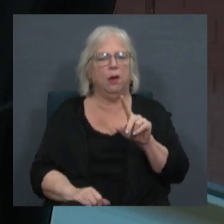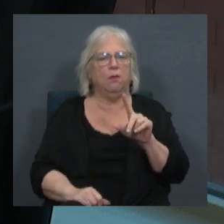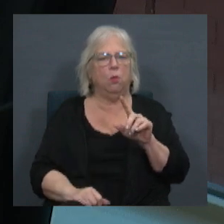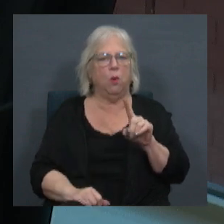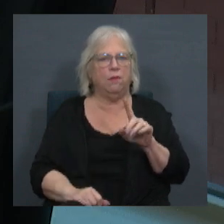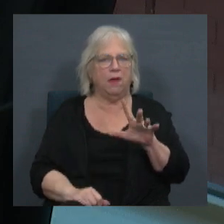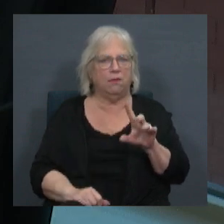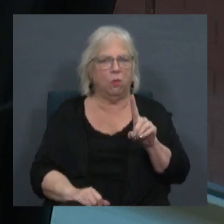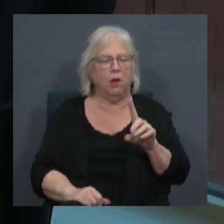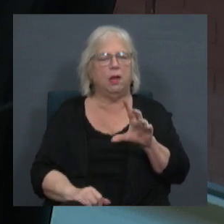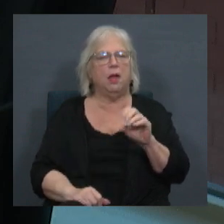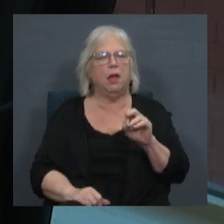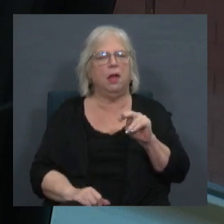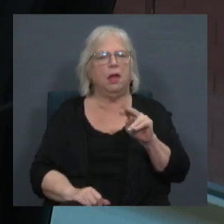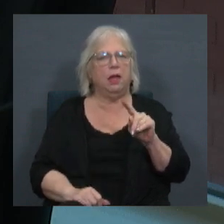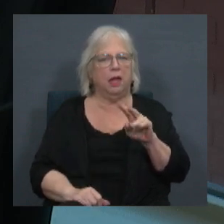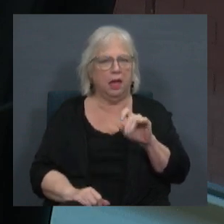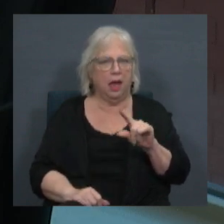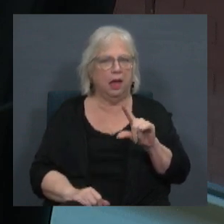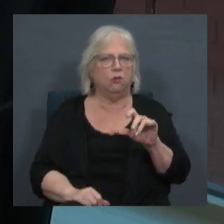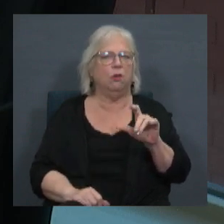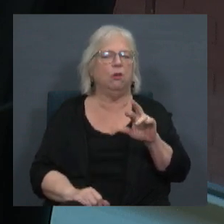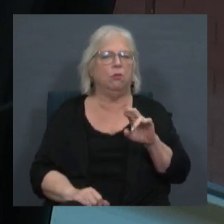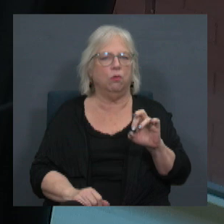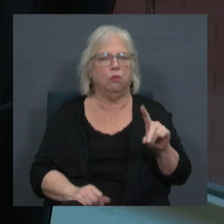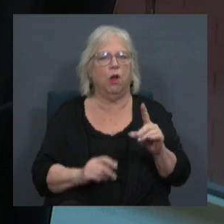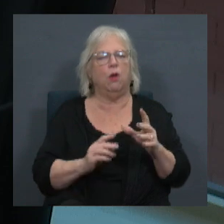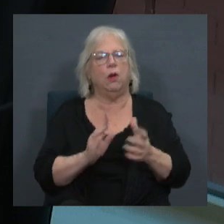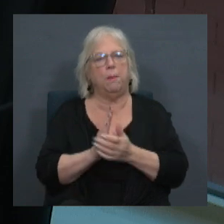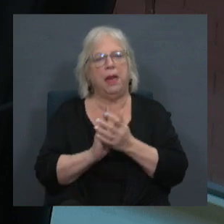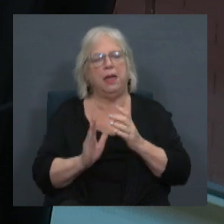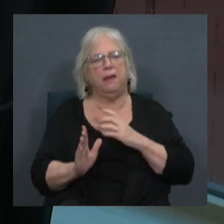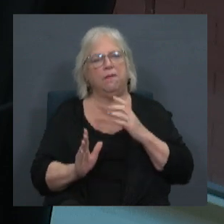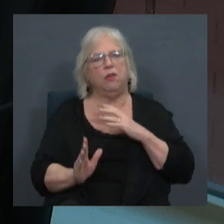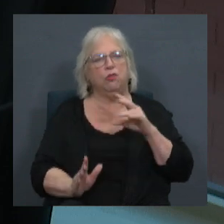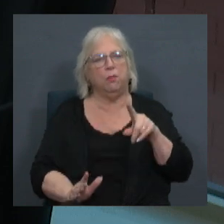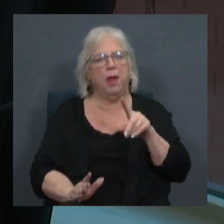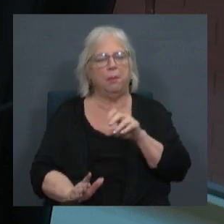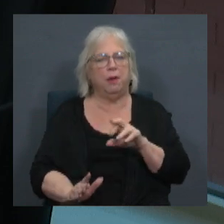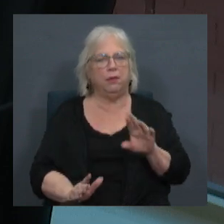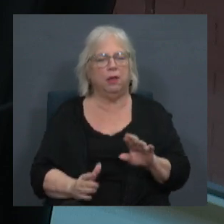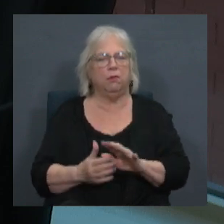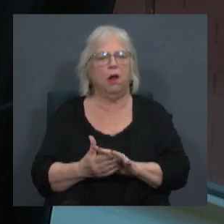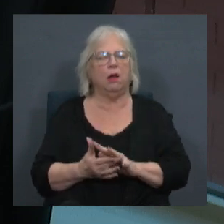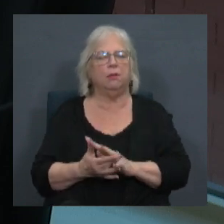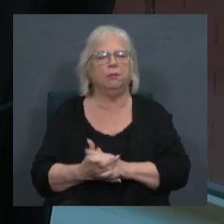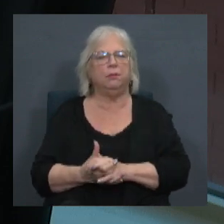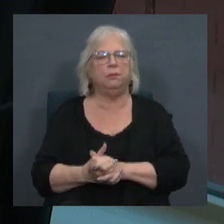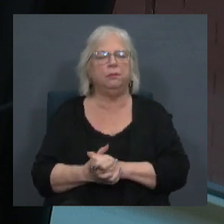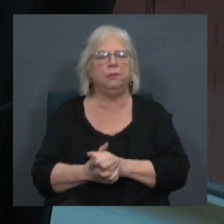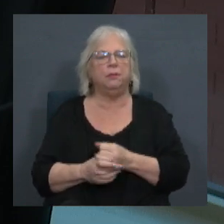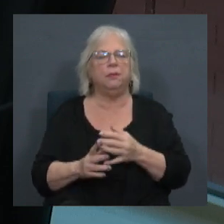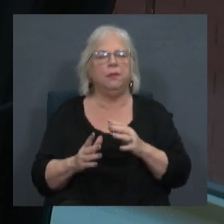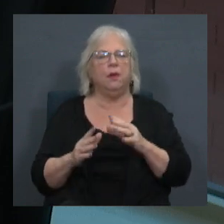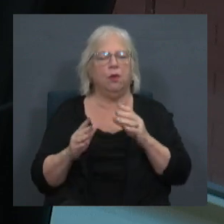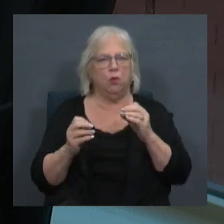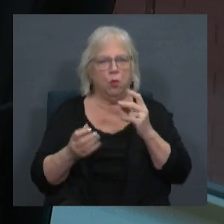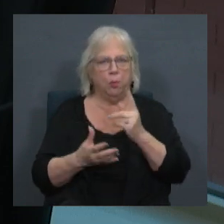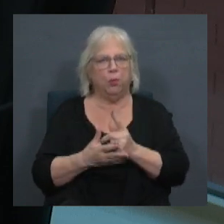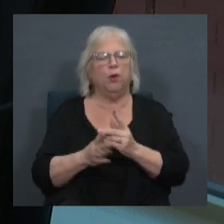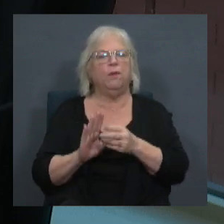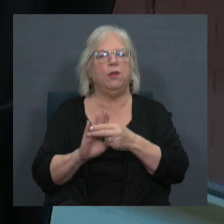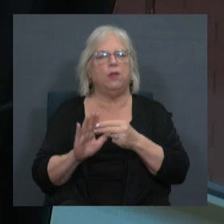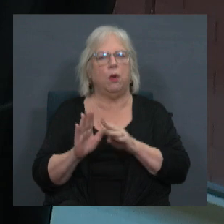Road, City of Little Rock, Arkansas, amending the official zoning map of the City of Little Rock, Arkansas, and for other purposes. An ordinance to approve a planned